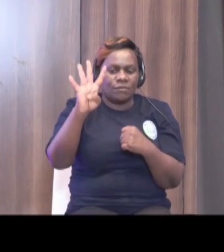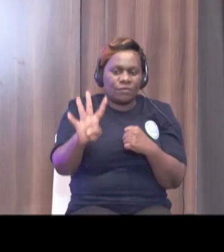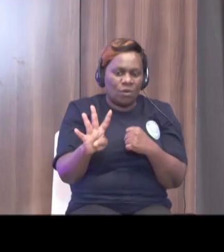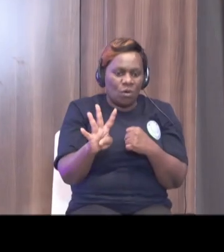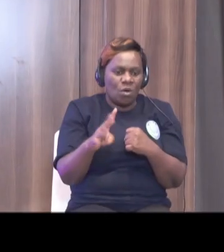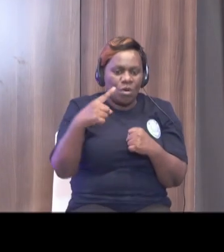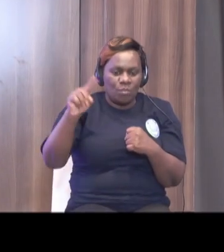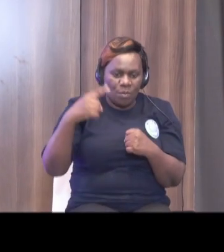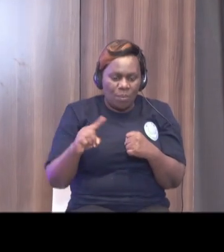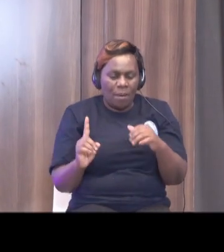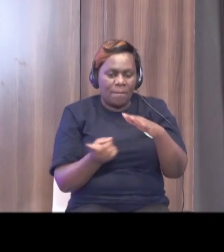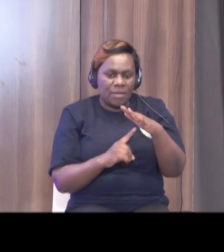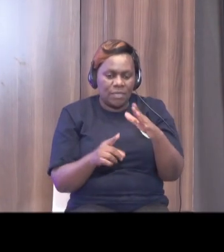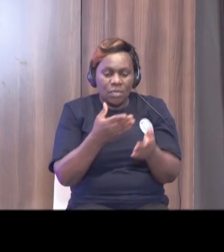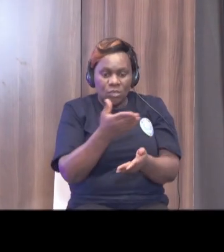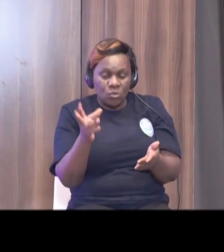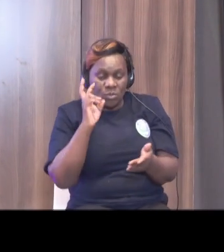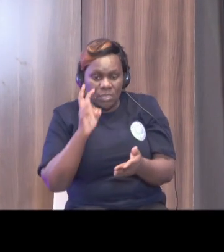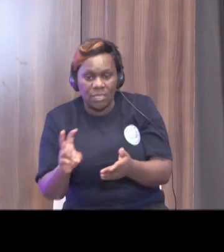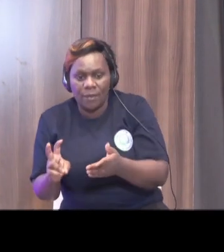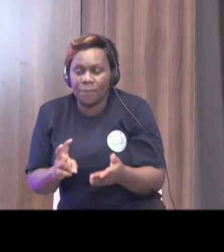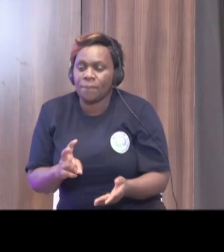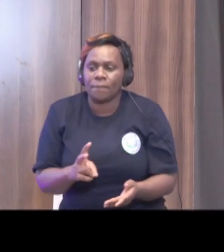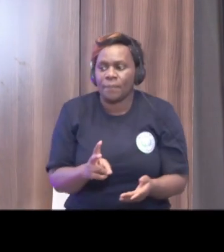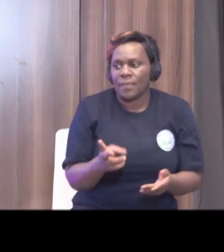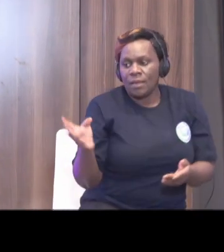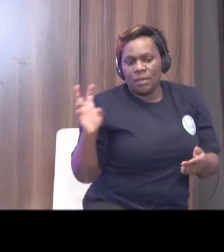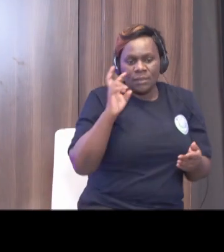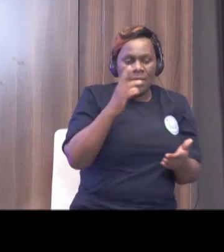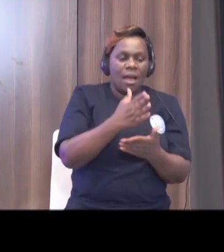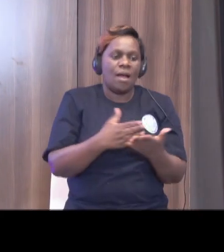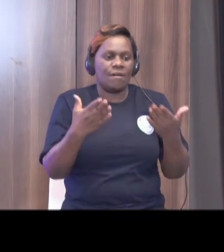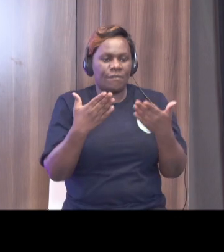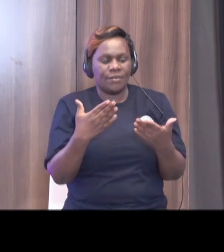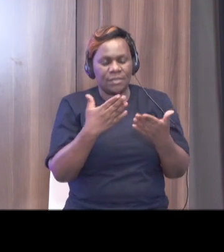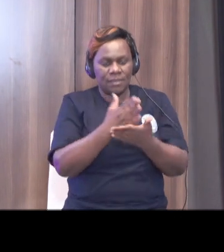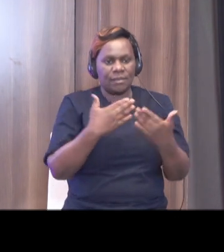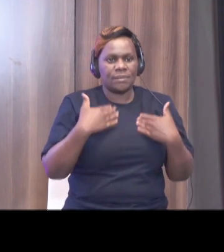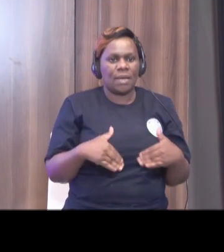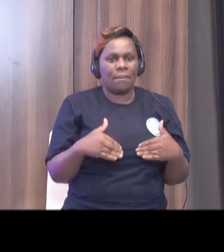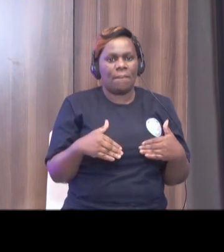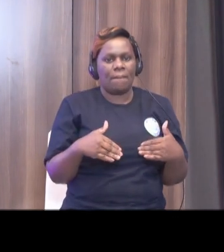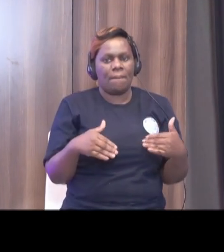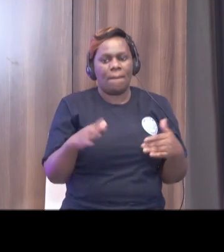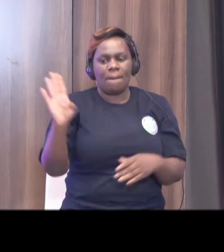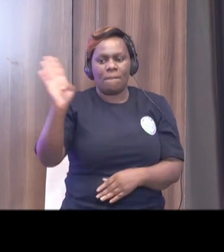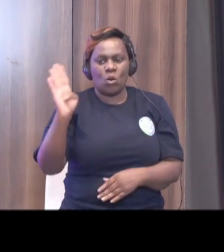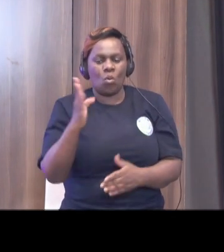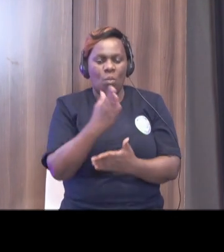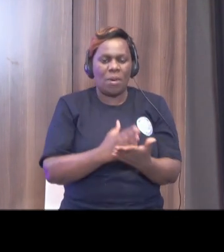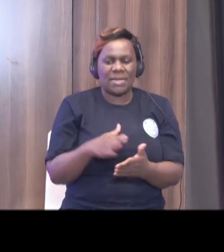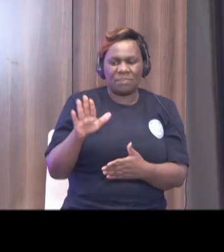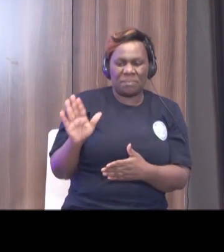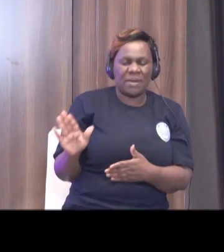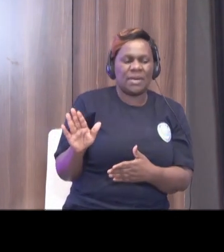184,000 doses administered. And you can see in the third map, you have some of the departments in blue are the